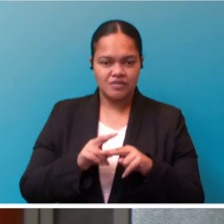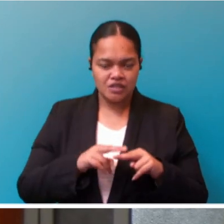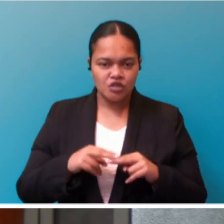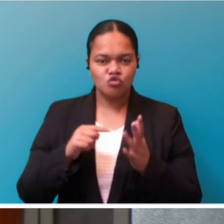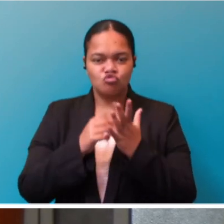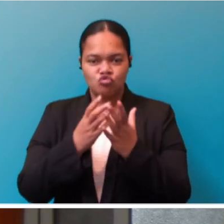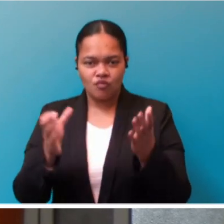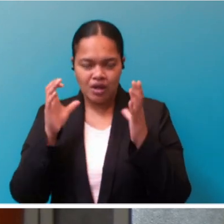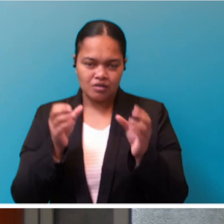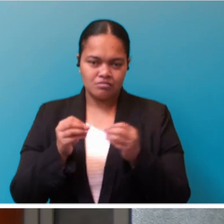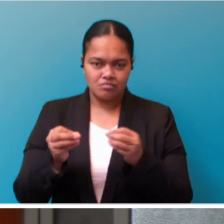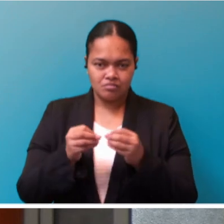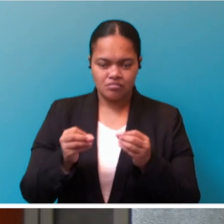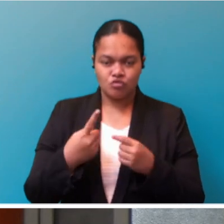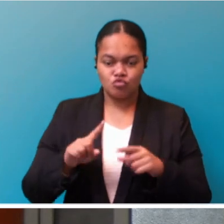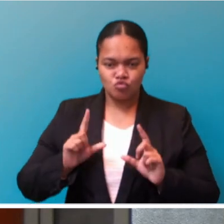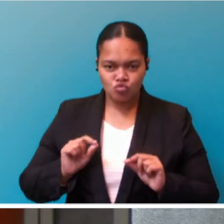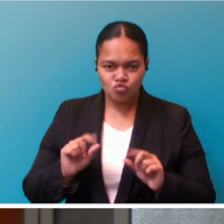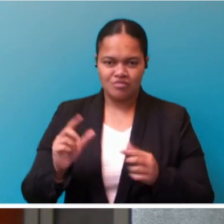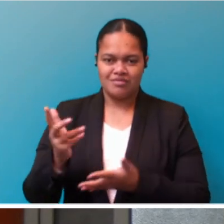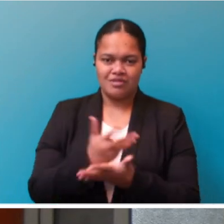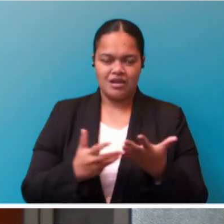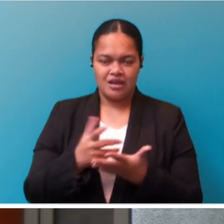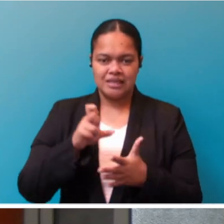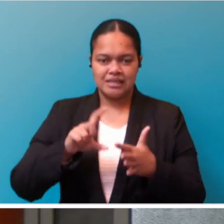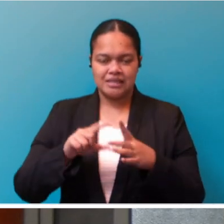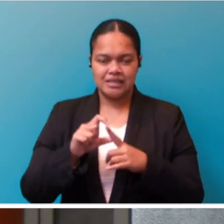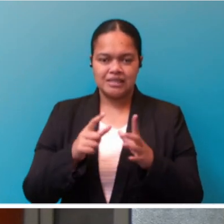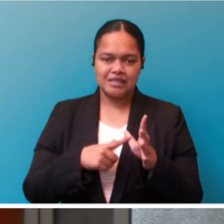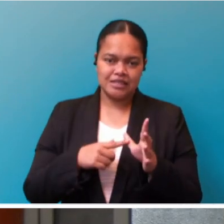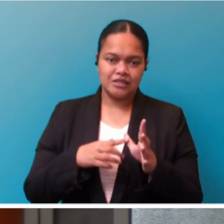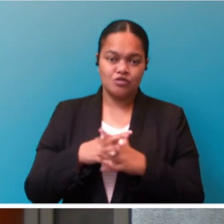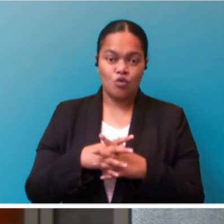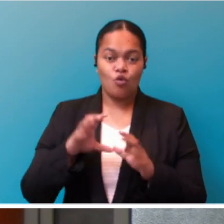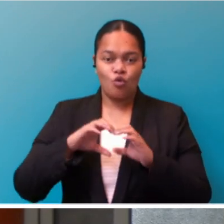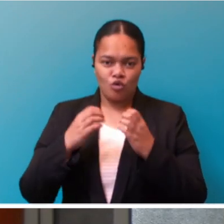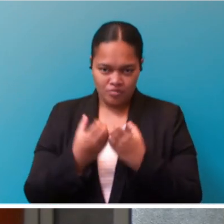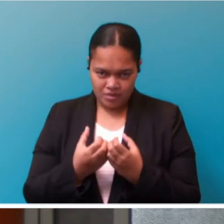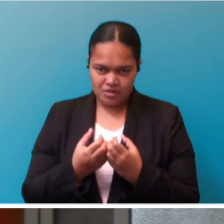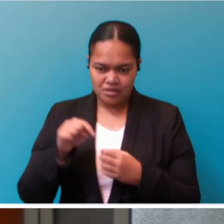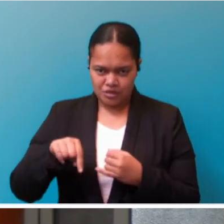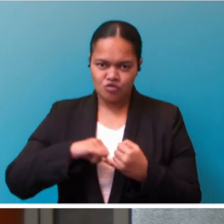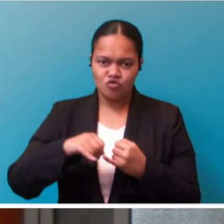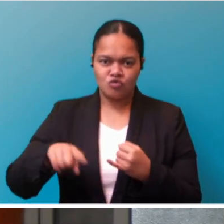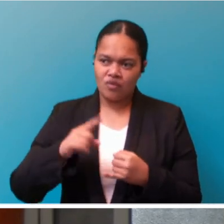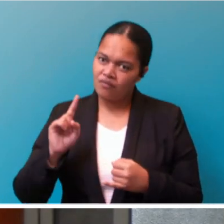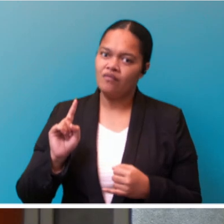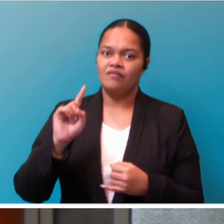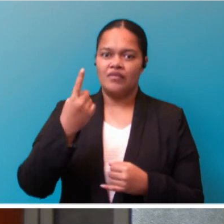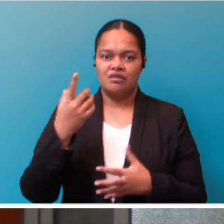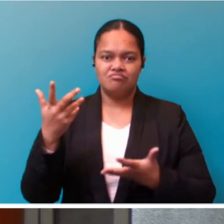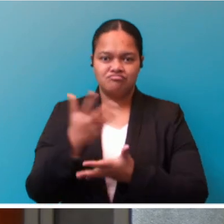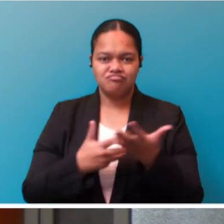and Solomon Islands to undertake the constructive dialogue with the CEDAW Committee in Suva, making it a historic first for the Pacific.